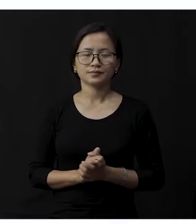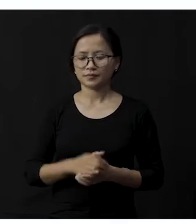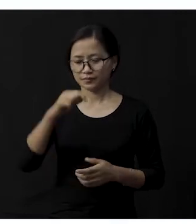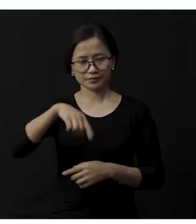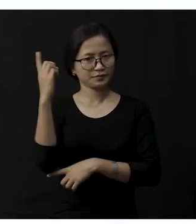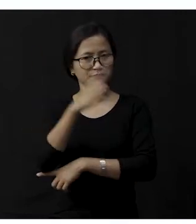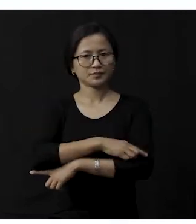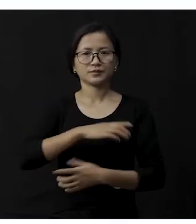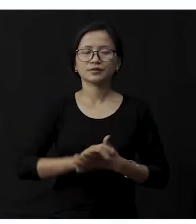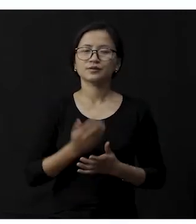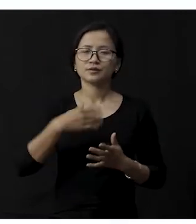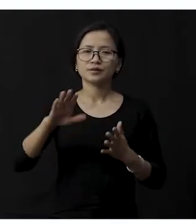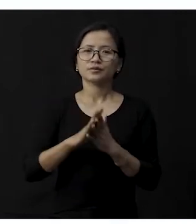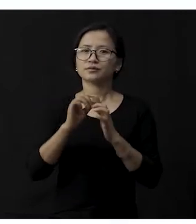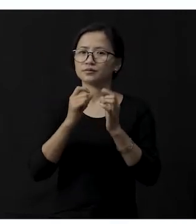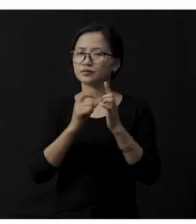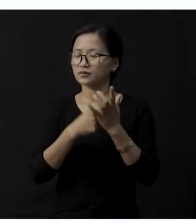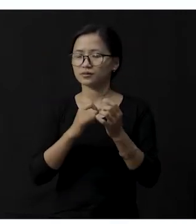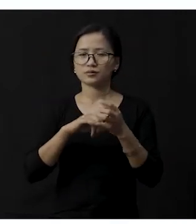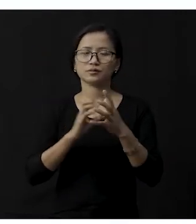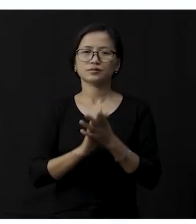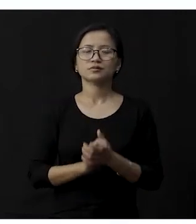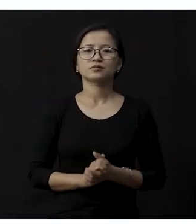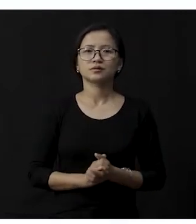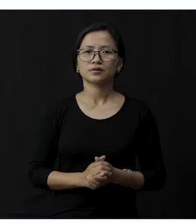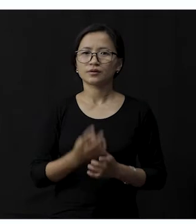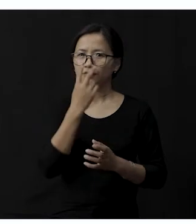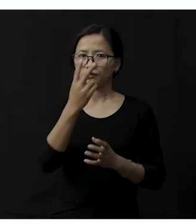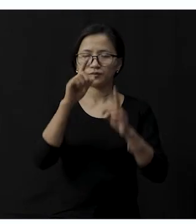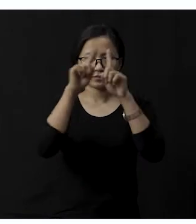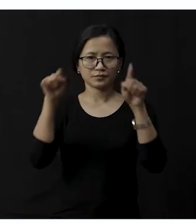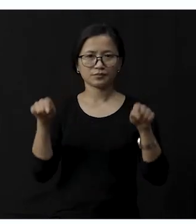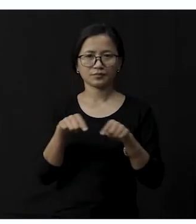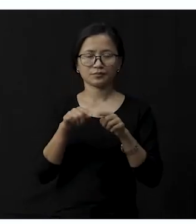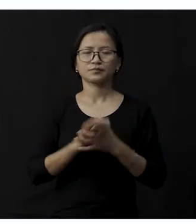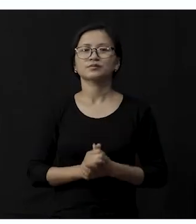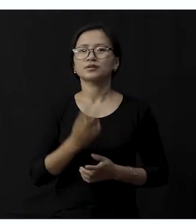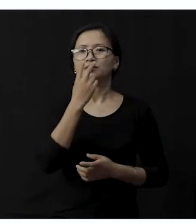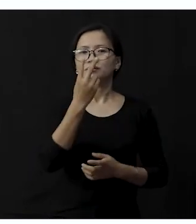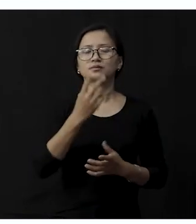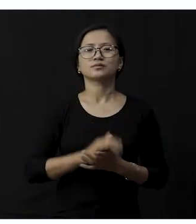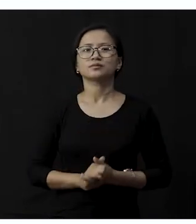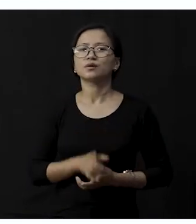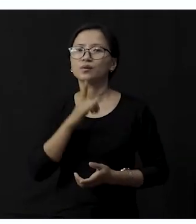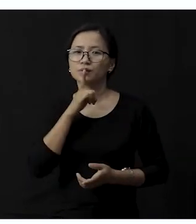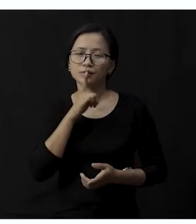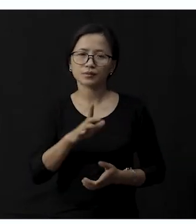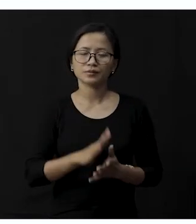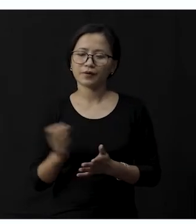your description. So let's begin with the first picture, and I'll move so that you can see it really quick.